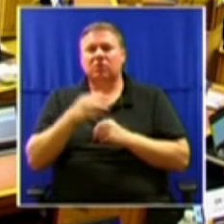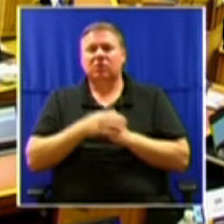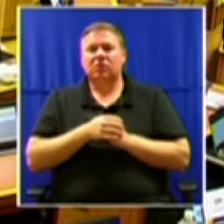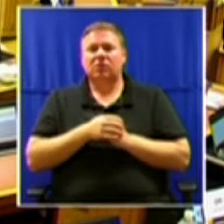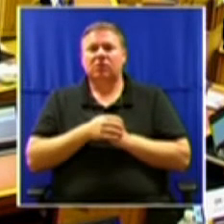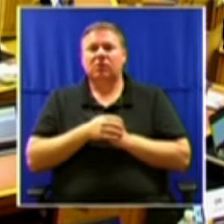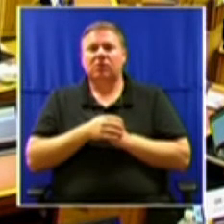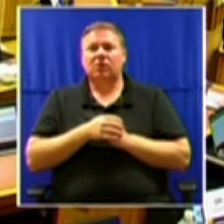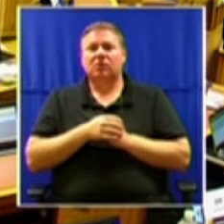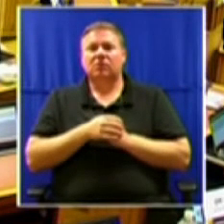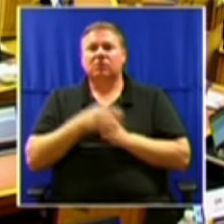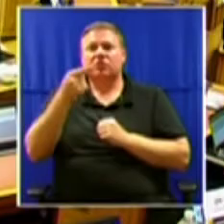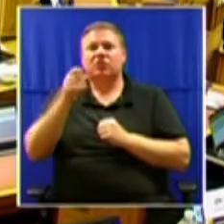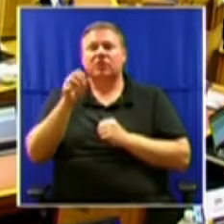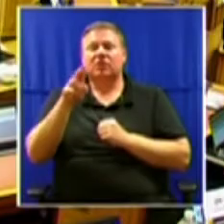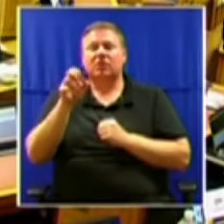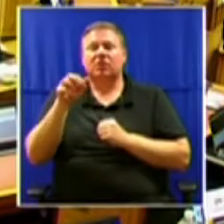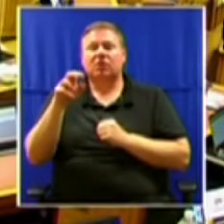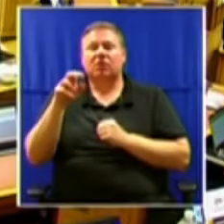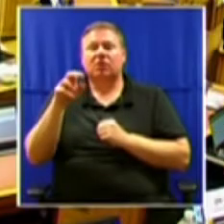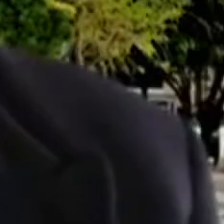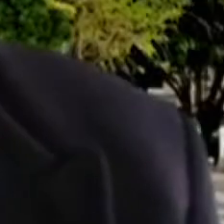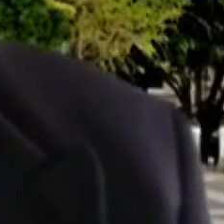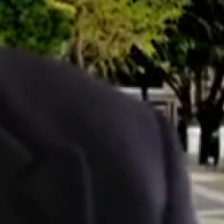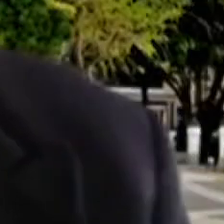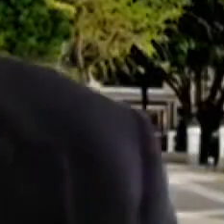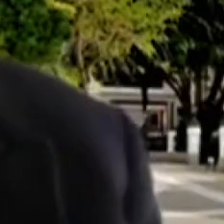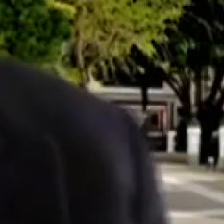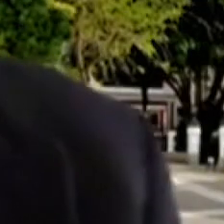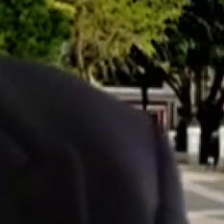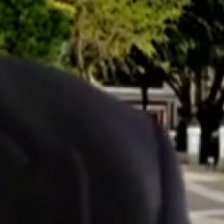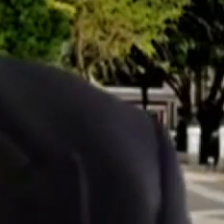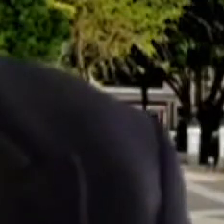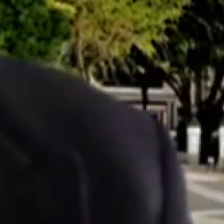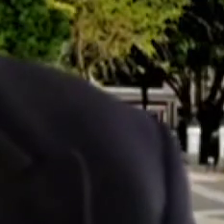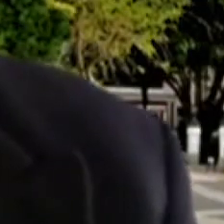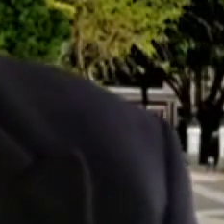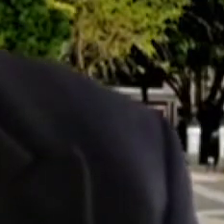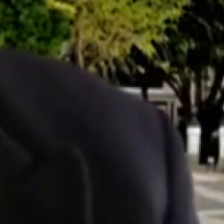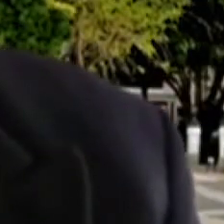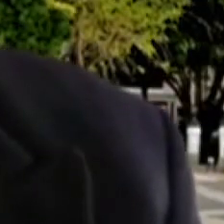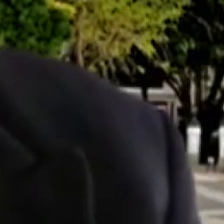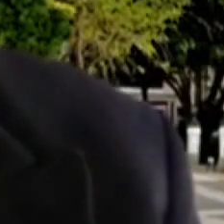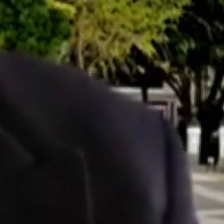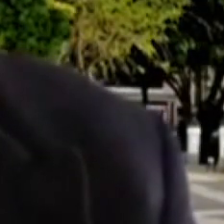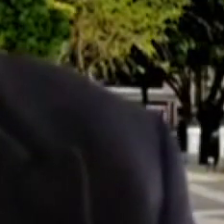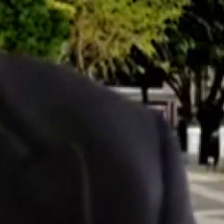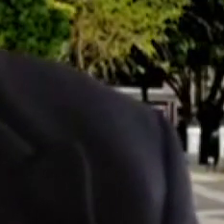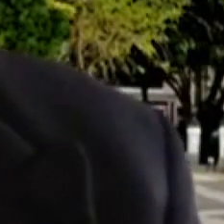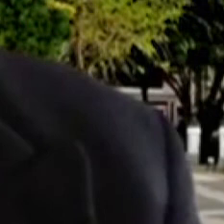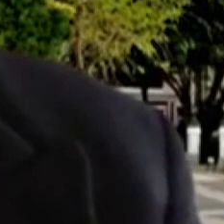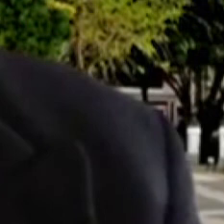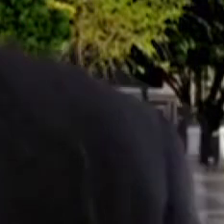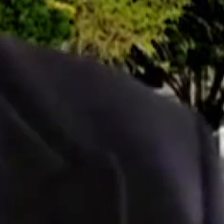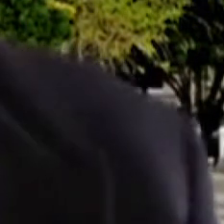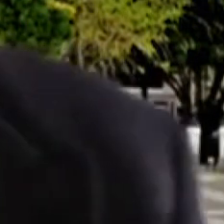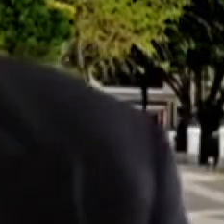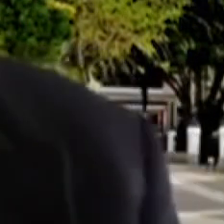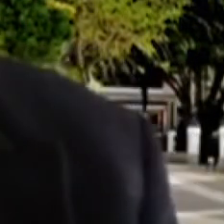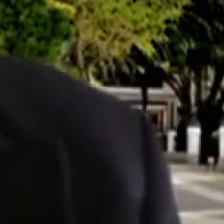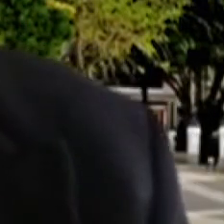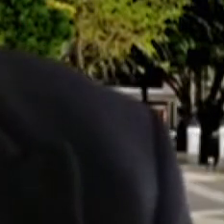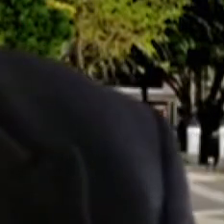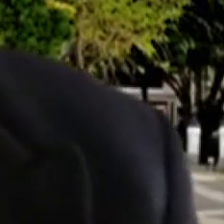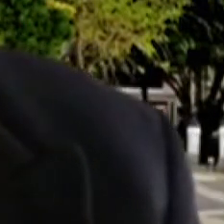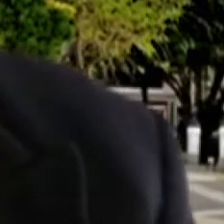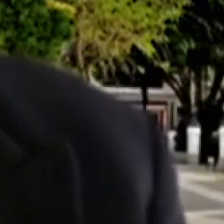General Ter Blanche. Yes. Thank you, Chairperson. Honorable Minister, you